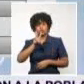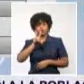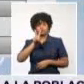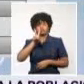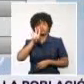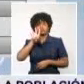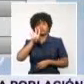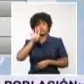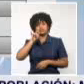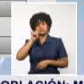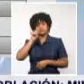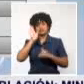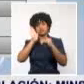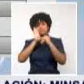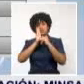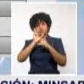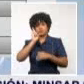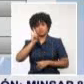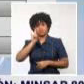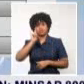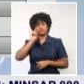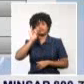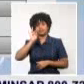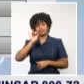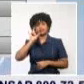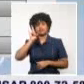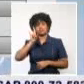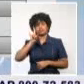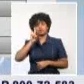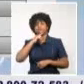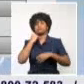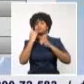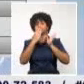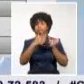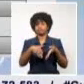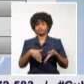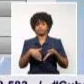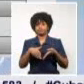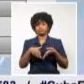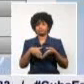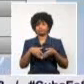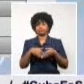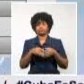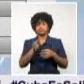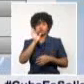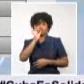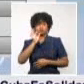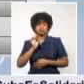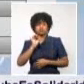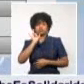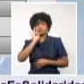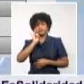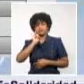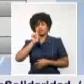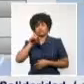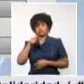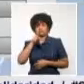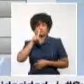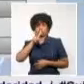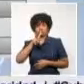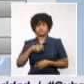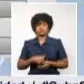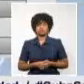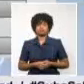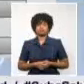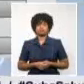246,979 who have died. The world's lethality is of 7.12%. In our